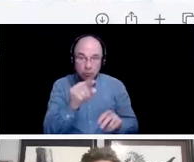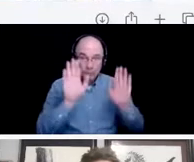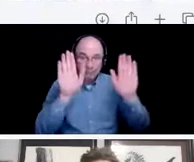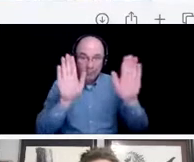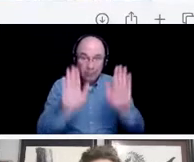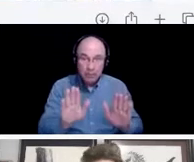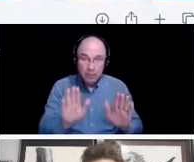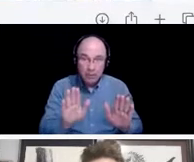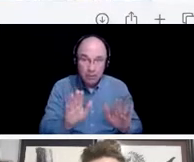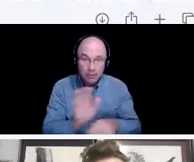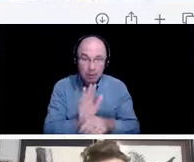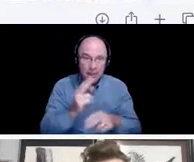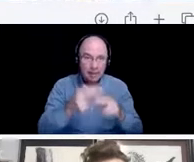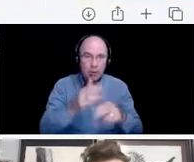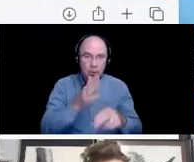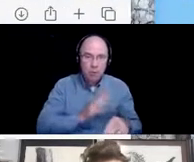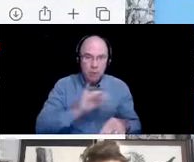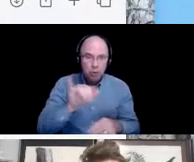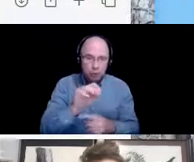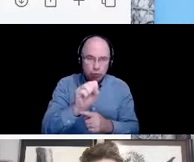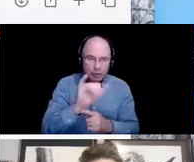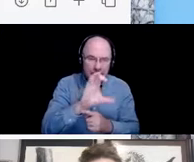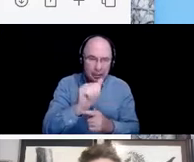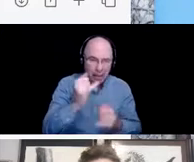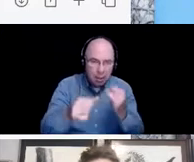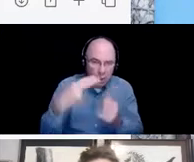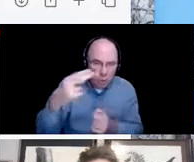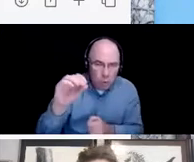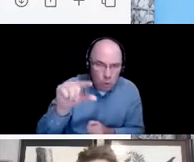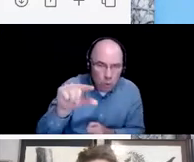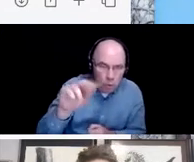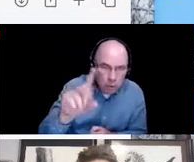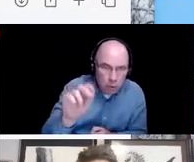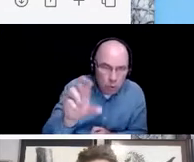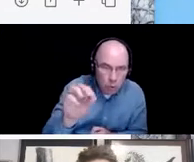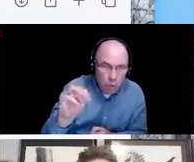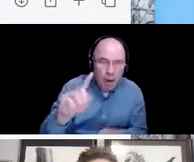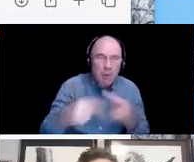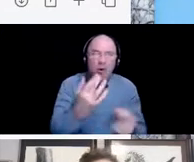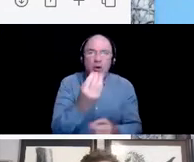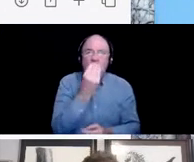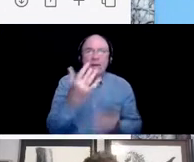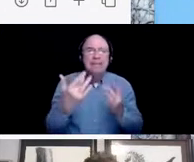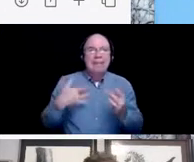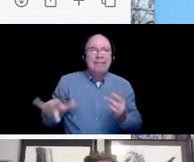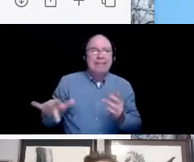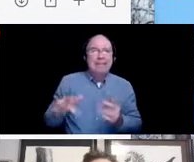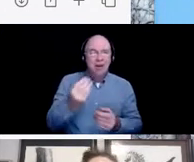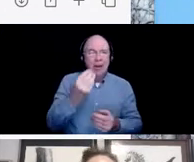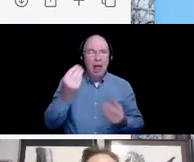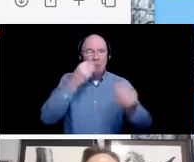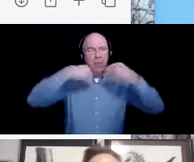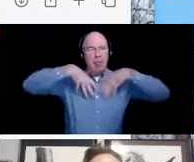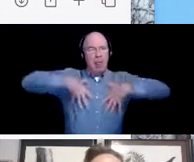video by Jessica Hoogendorn. She's gonna talk about food sensitivities, your body can heal them, and